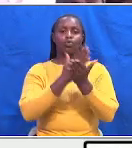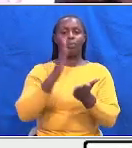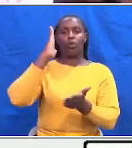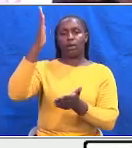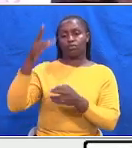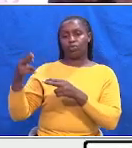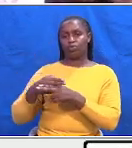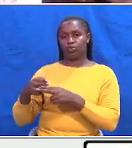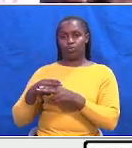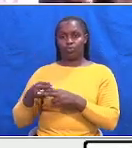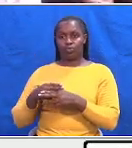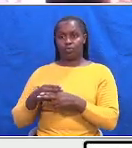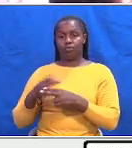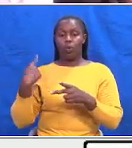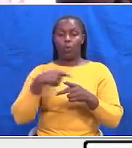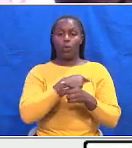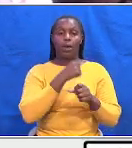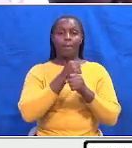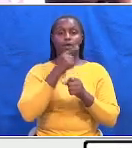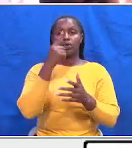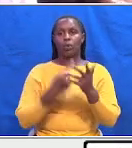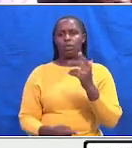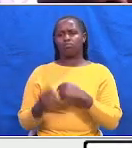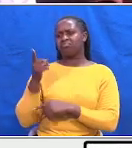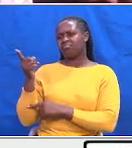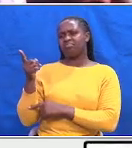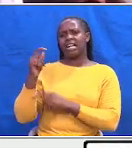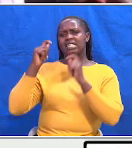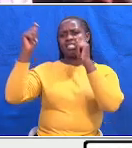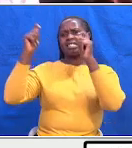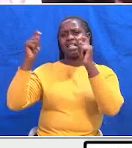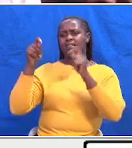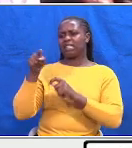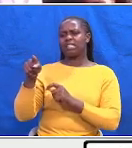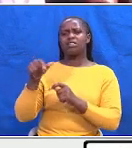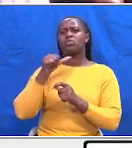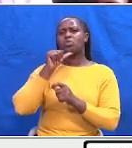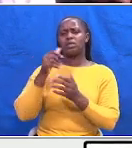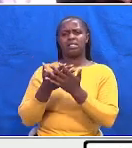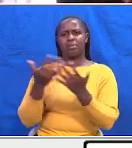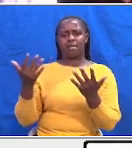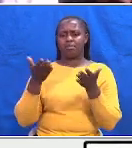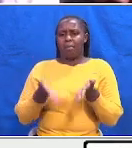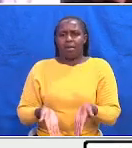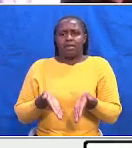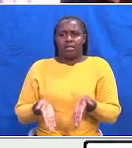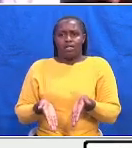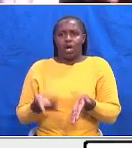do everything possible to ensure that this issue of strikes is a thing of the past. So we'll be updating